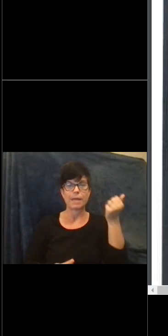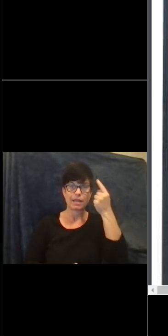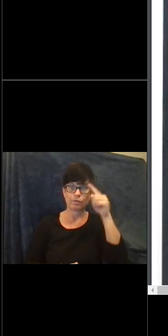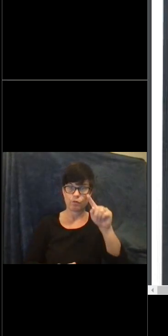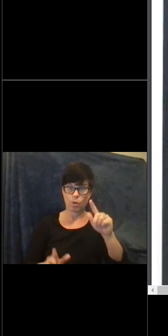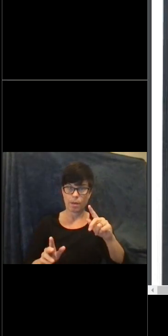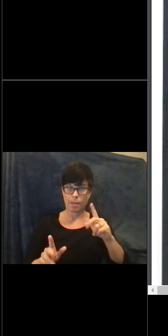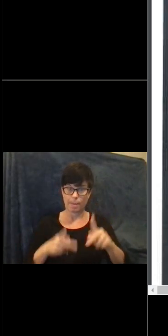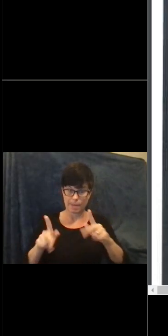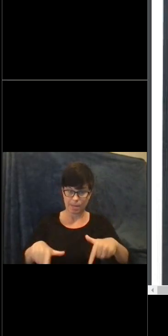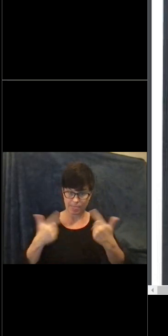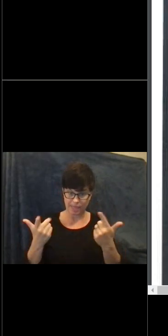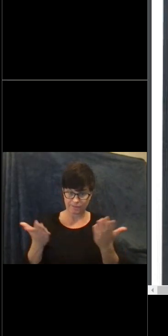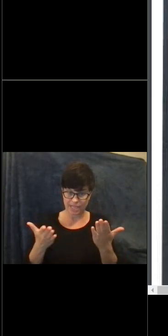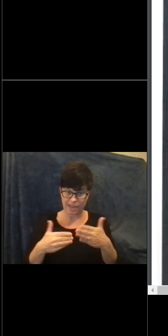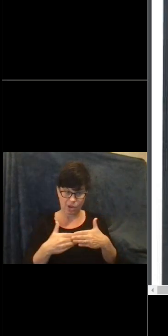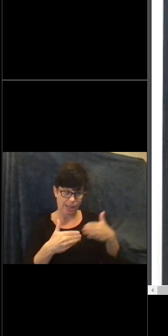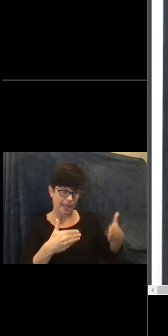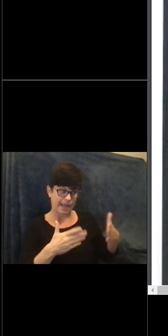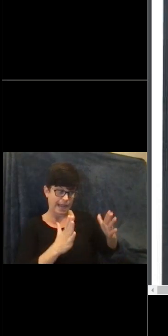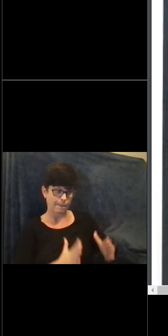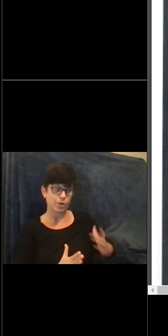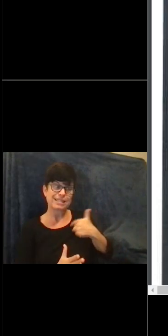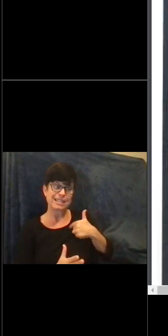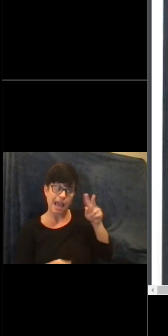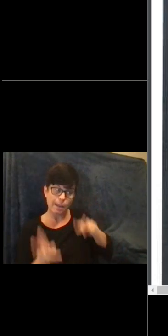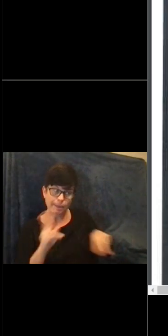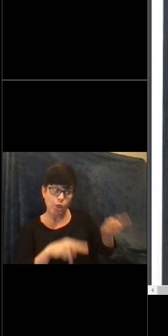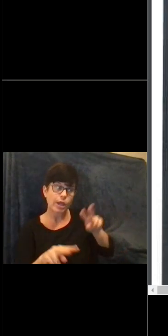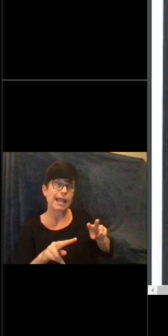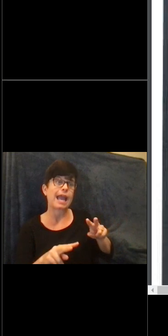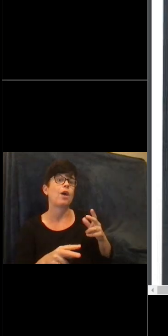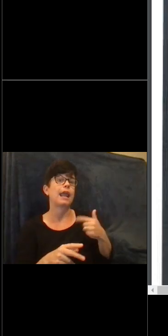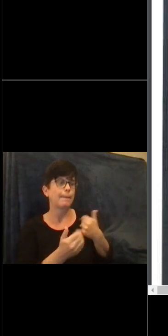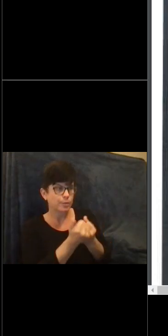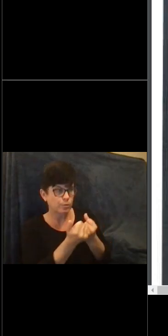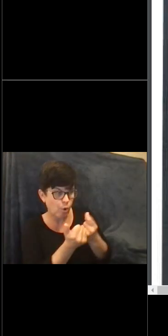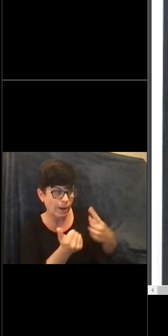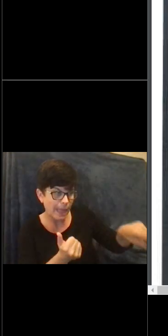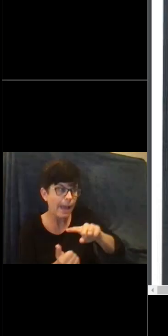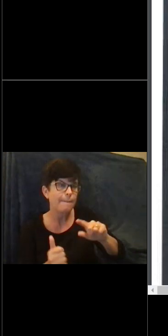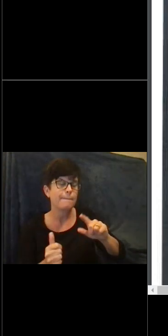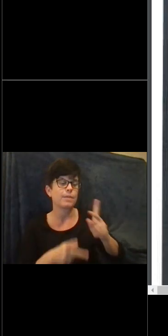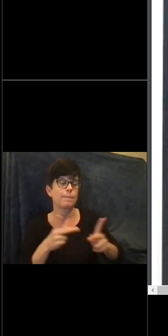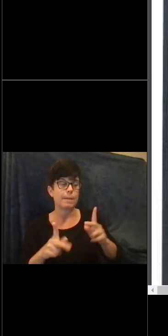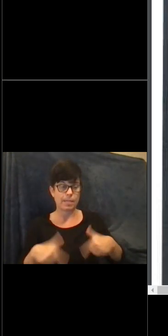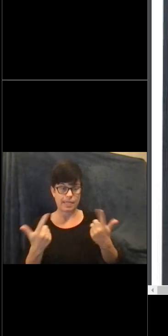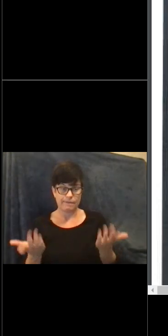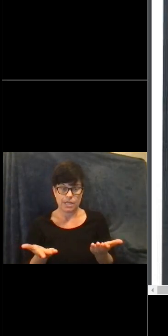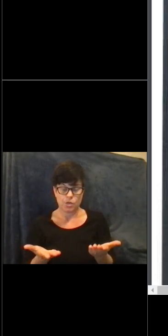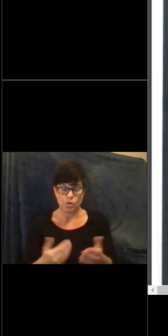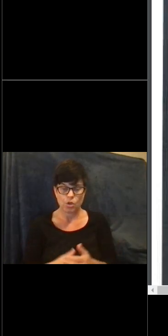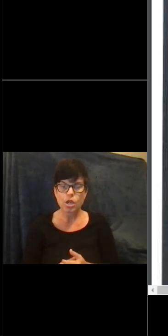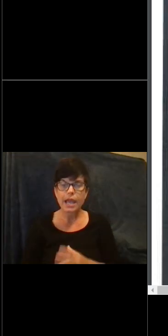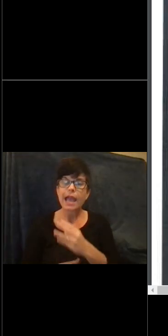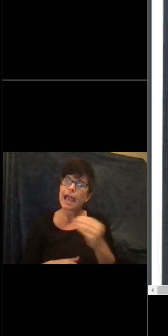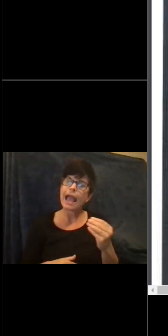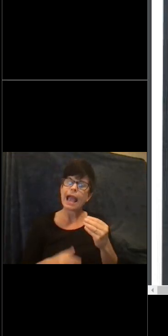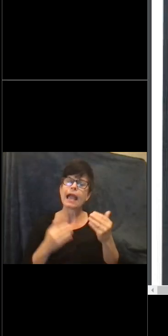are looking out for them. So those are, you know, I would be comfortable moving forward with some sort of condition that, you know,